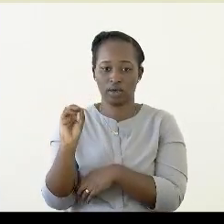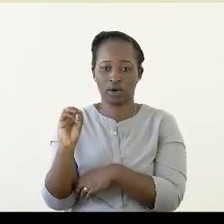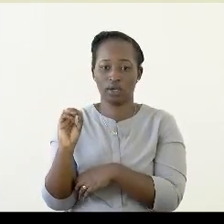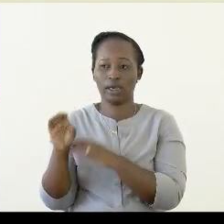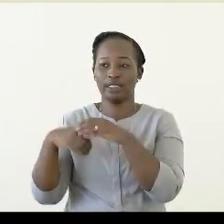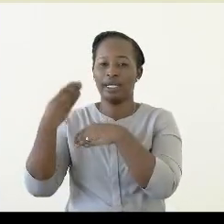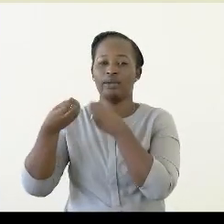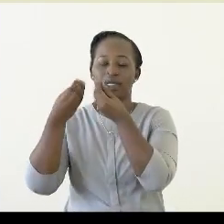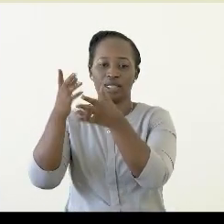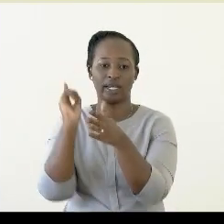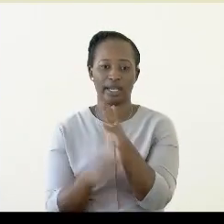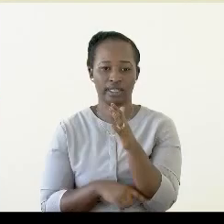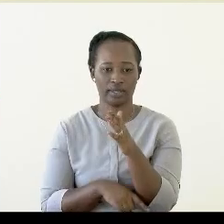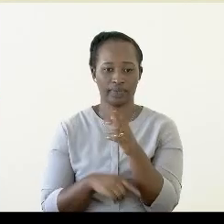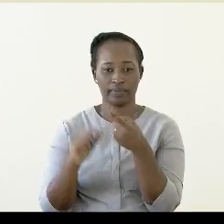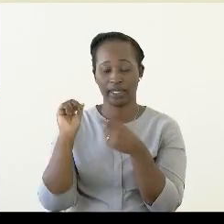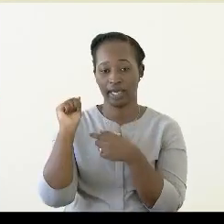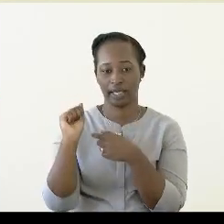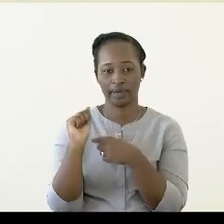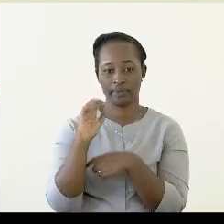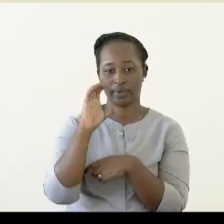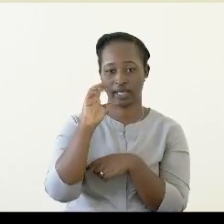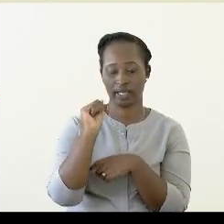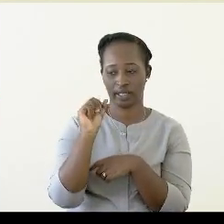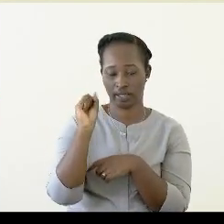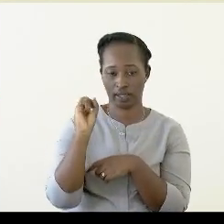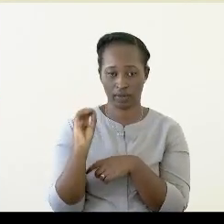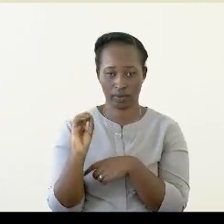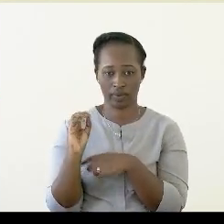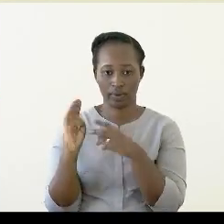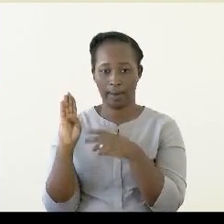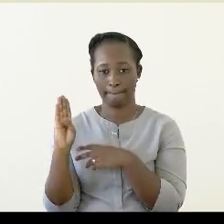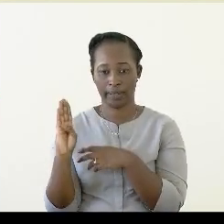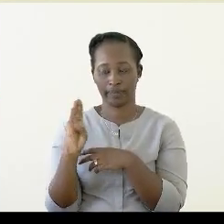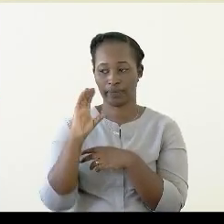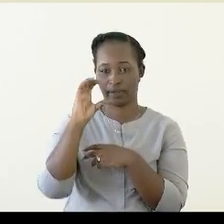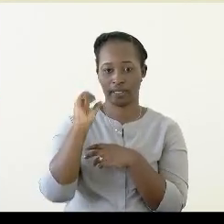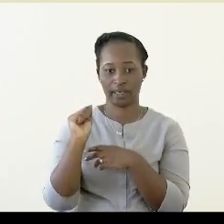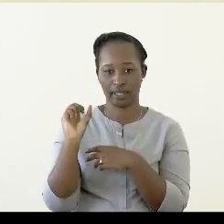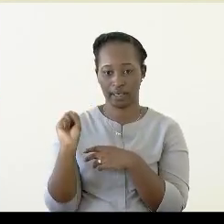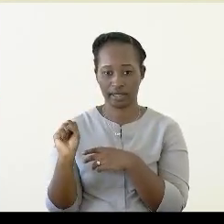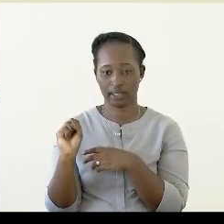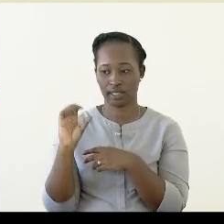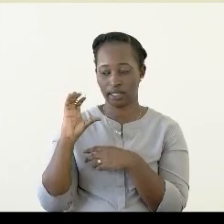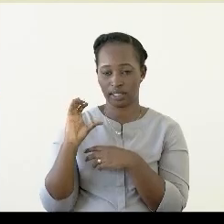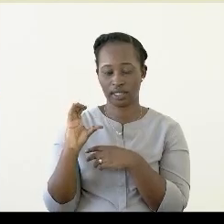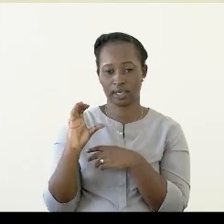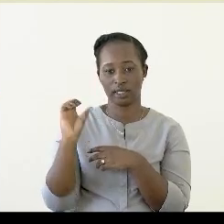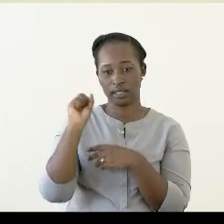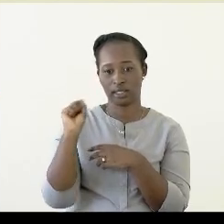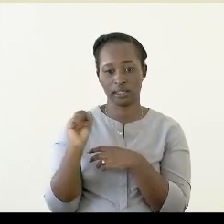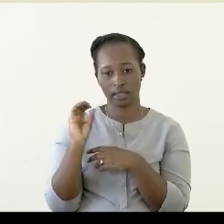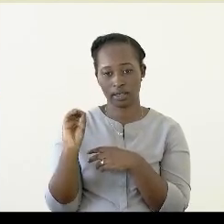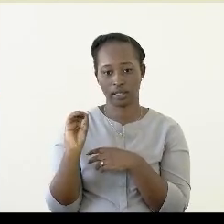is produced? A, calcium sulfate, B, calcium sulfide, C,